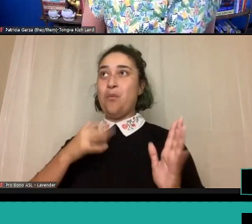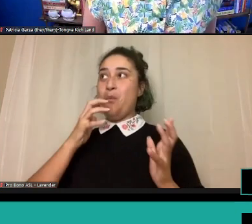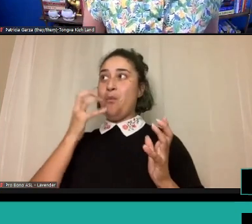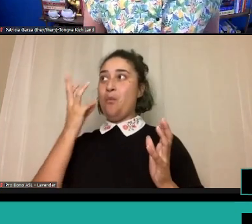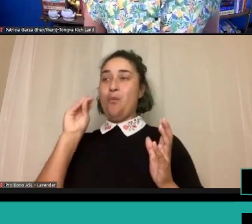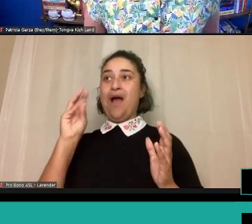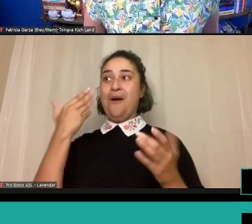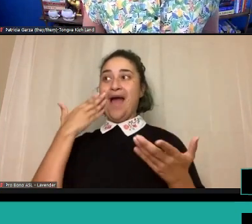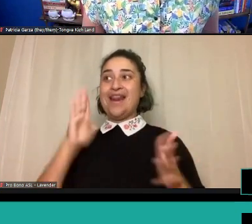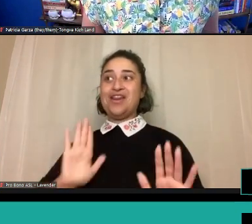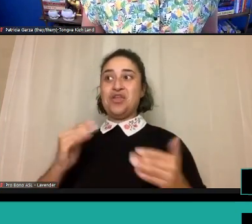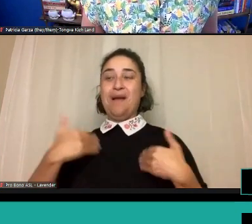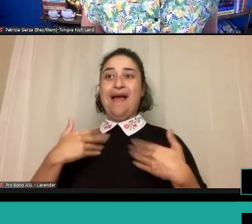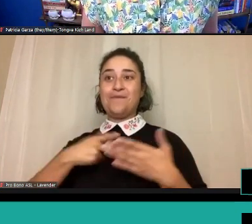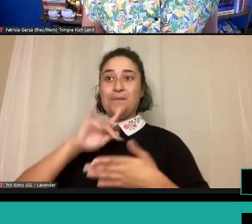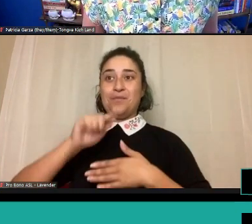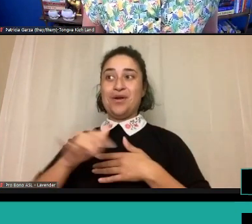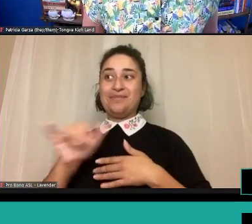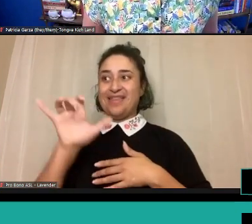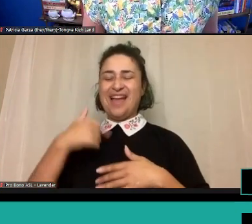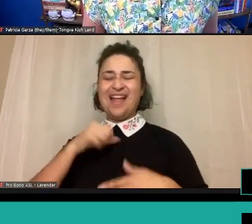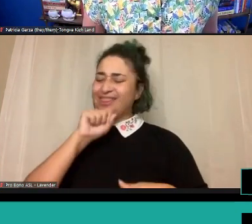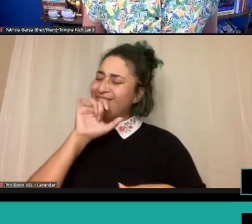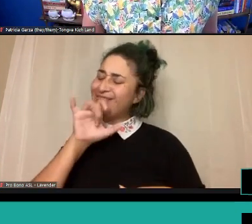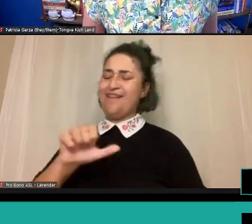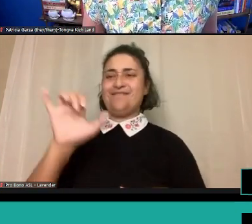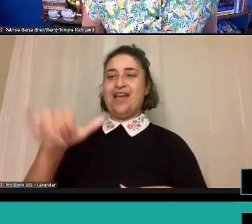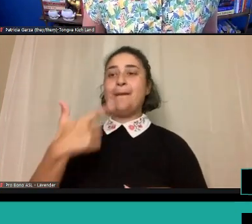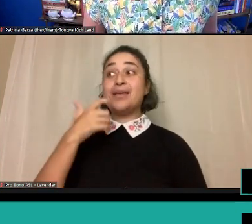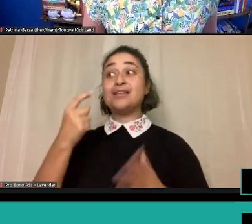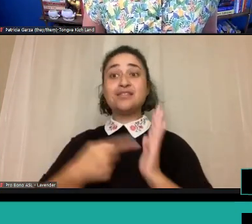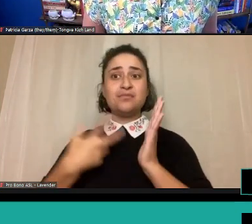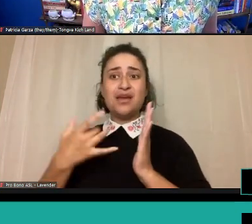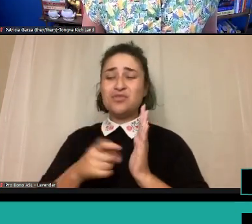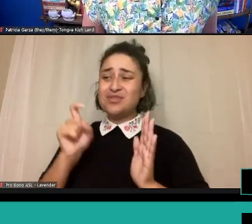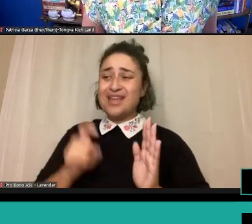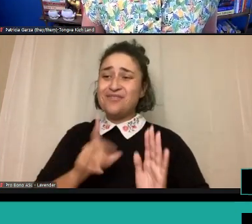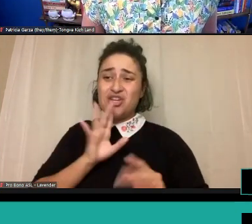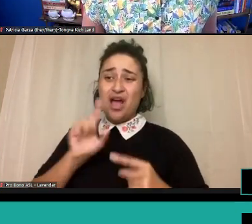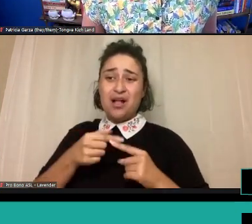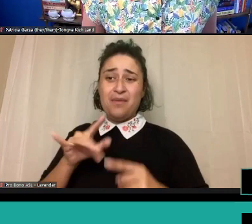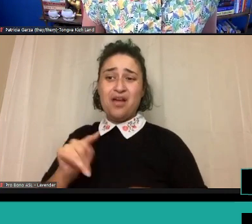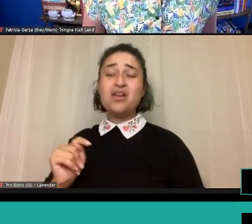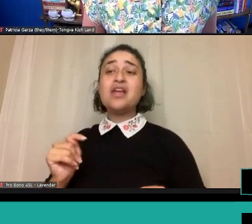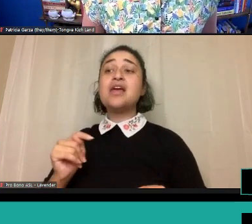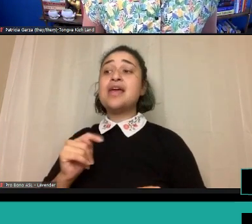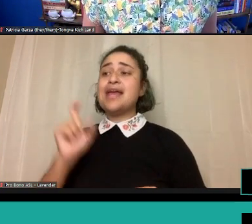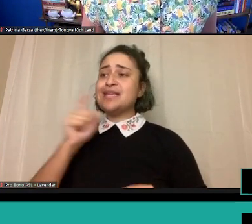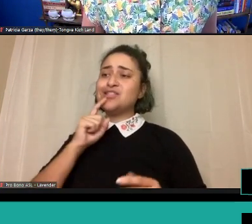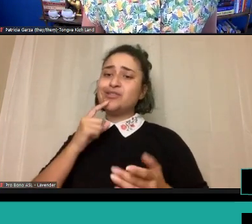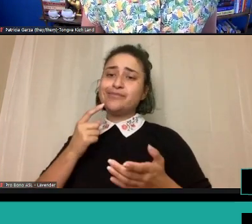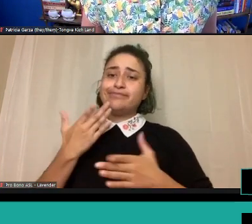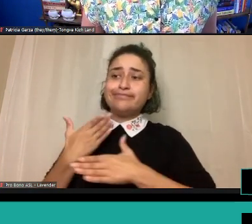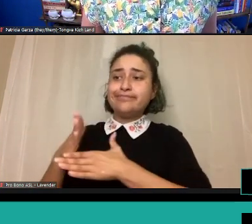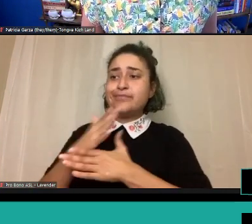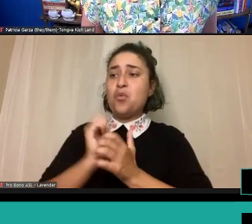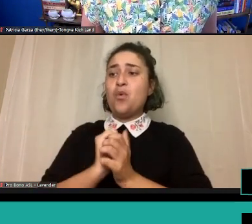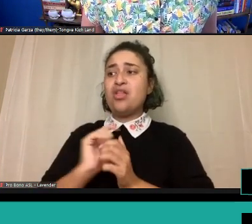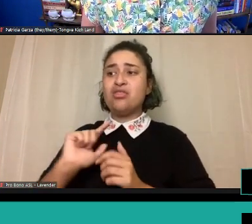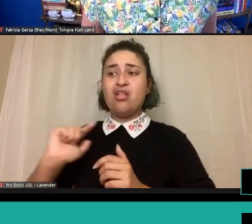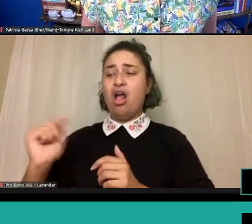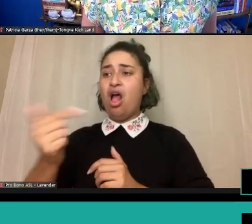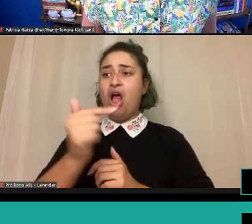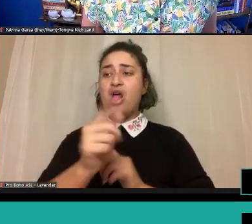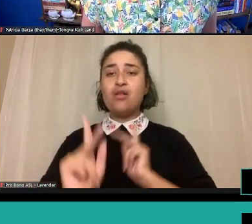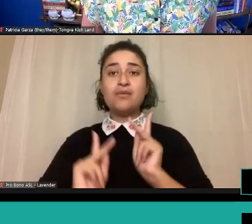existed. I love that. Because sometimes you just need to talk about it and you need to talk about with other people. And then that way you can say